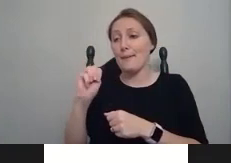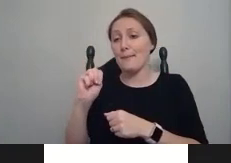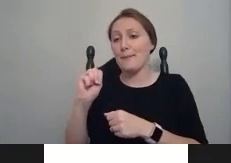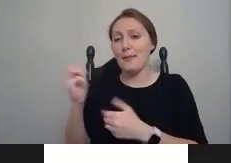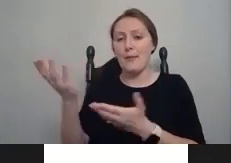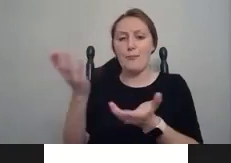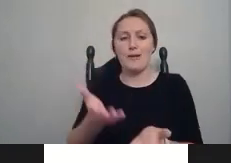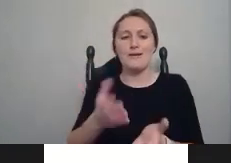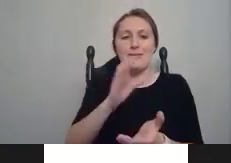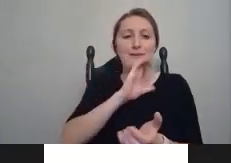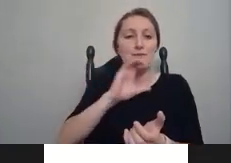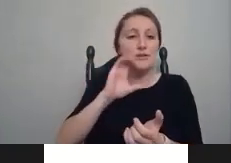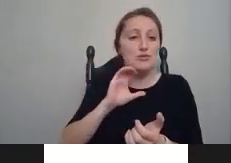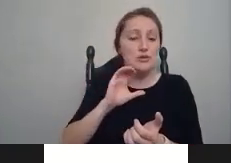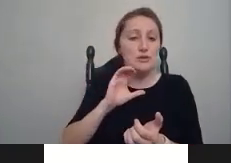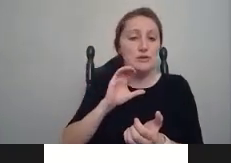to the cafeteria.